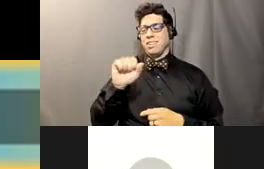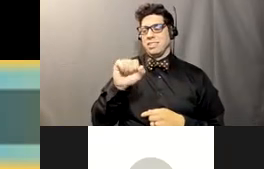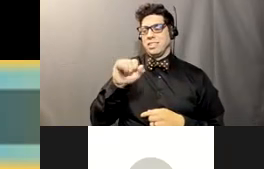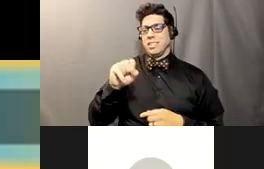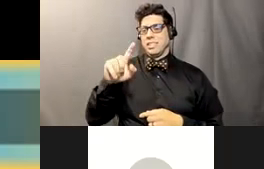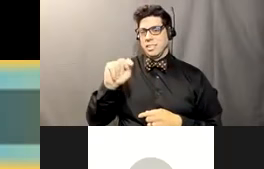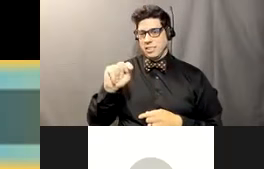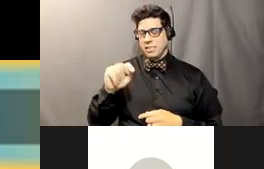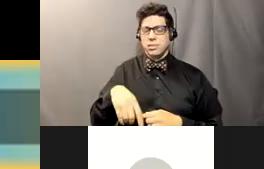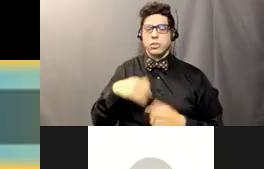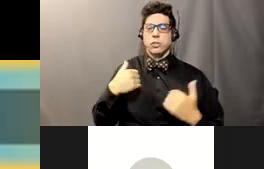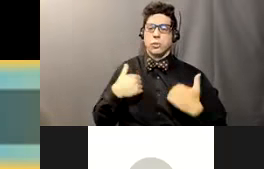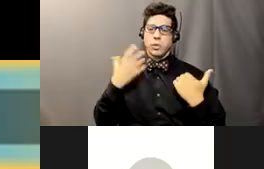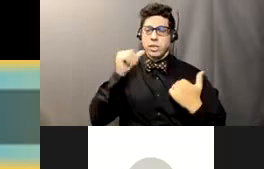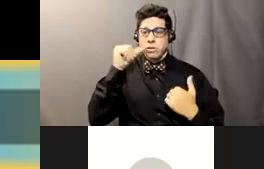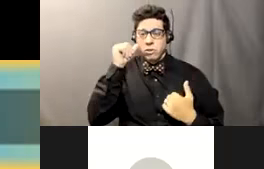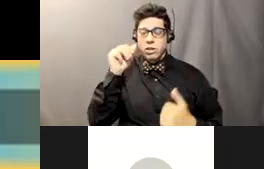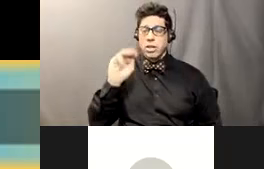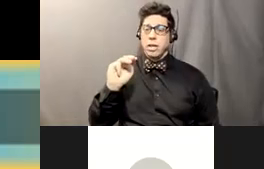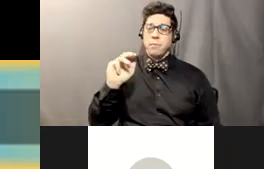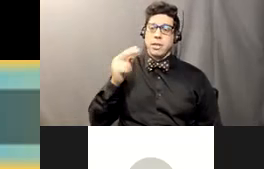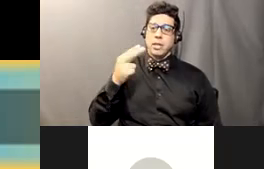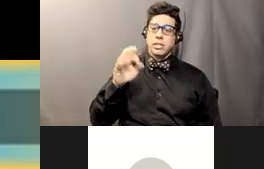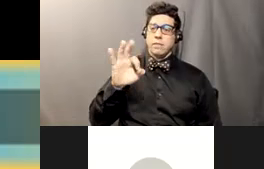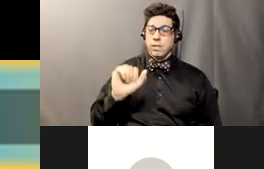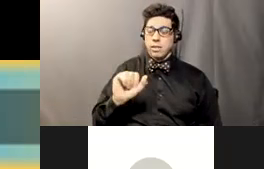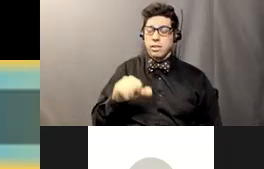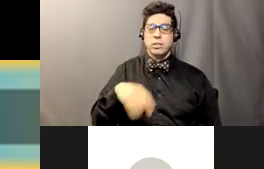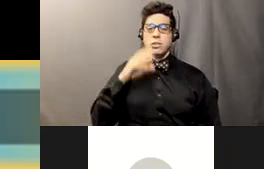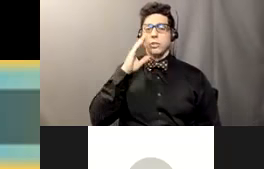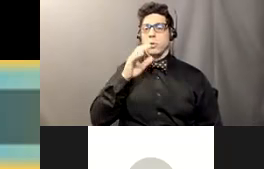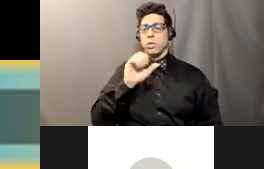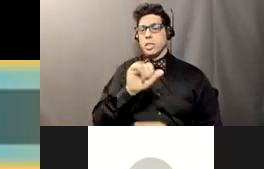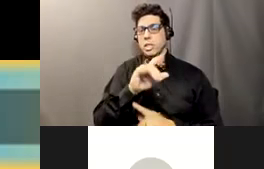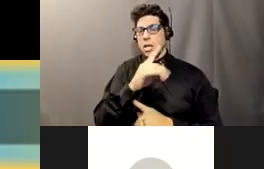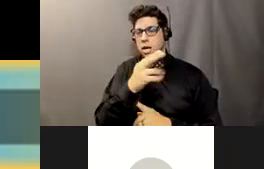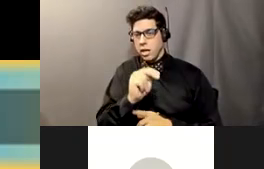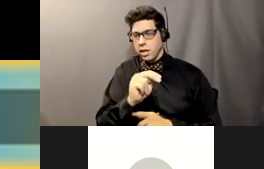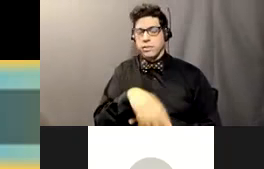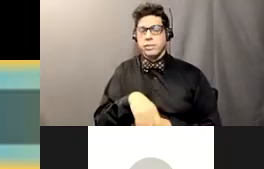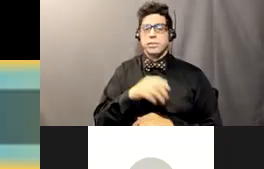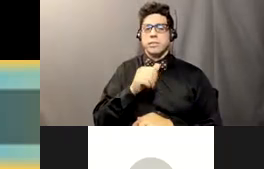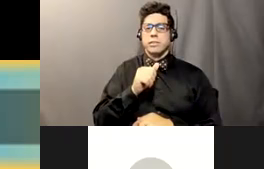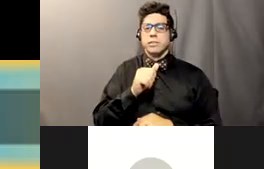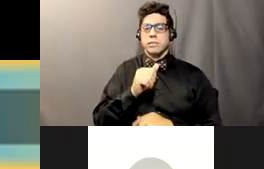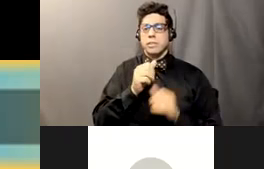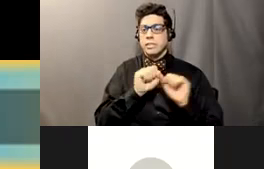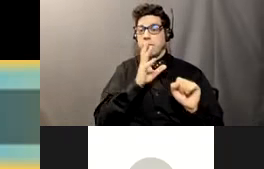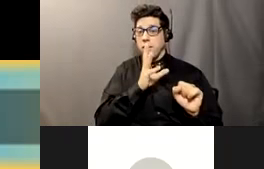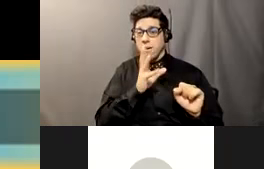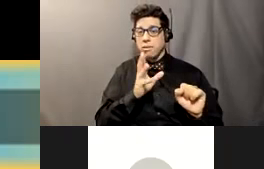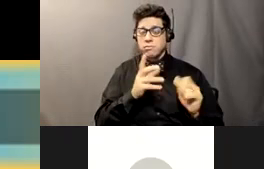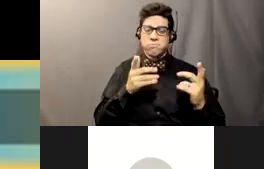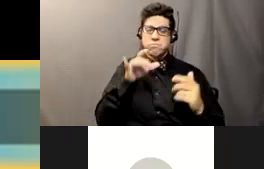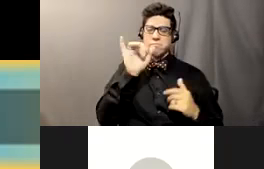adult MHFA, or like mental health first aid, know the science and self-talk, and safe talk. Also culturally